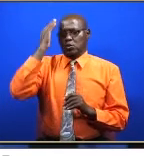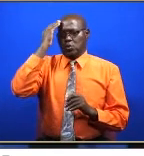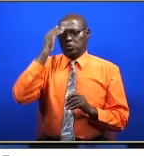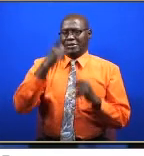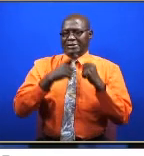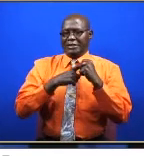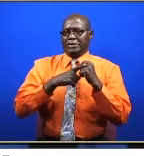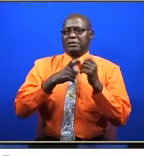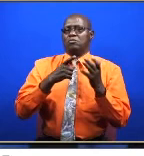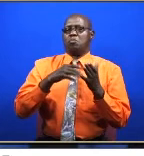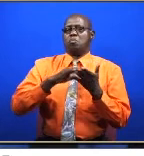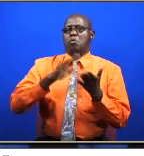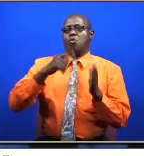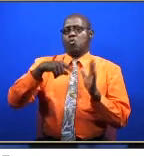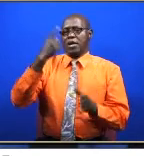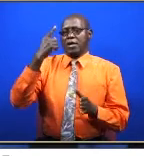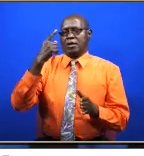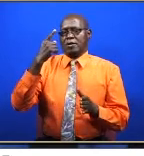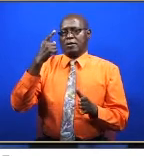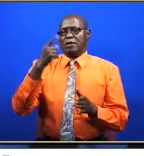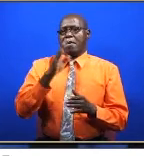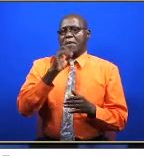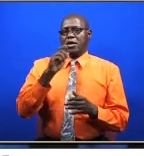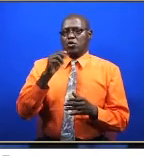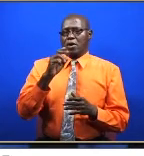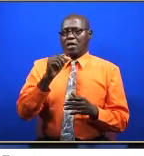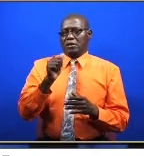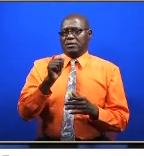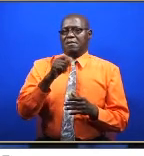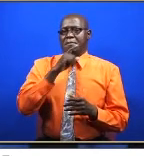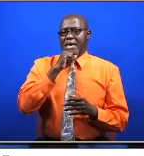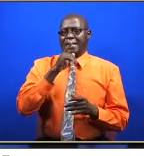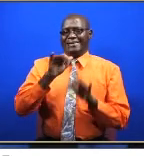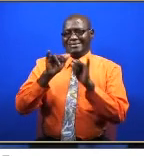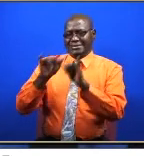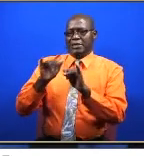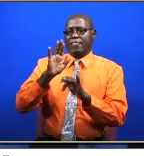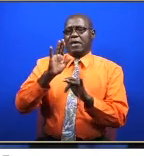now required for Pep Guardiola's men to retain their title,